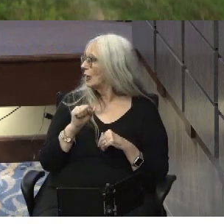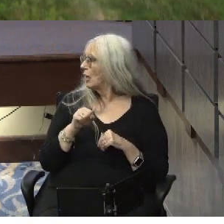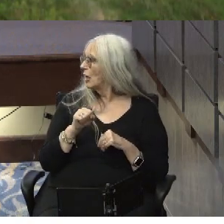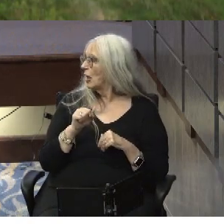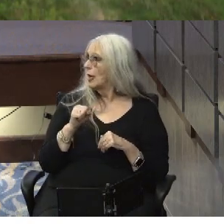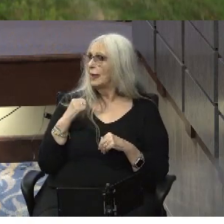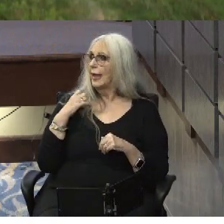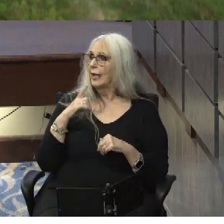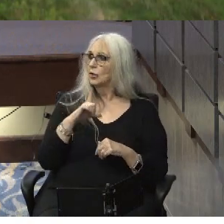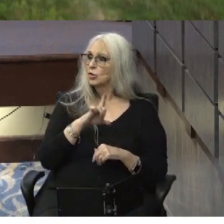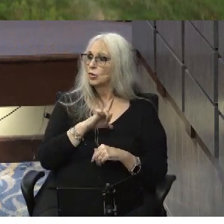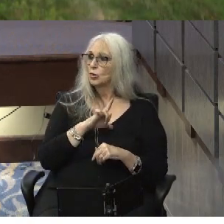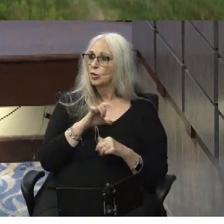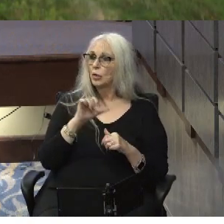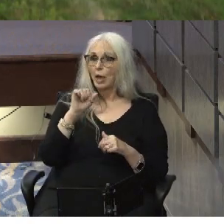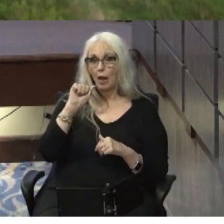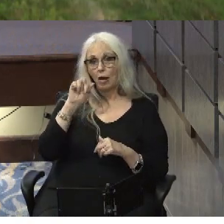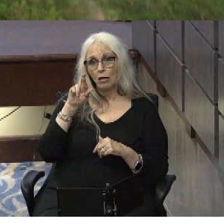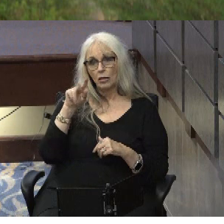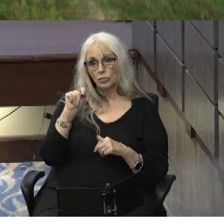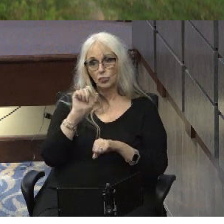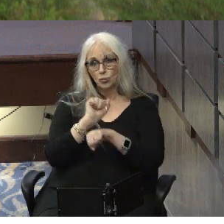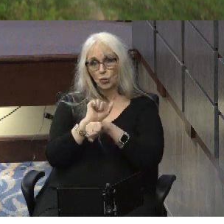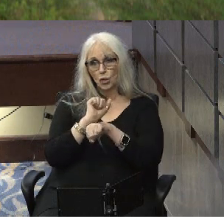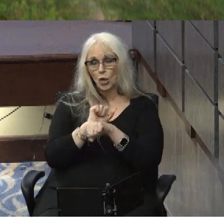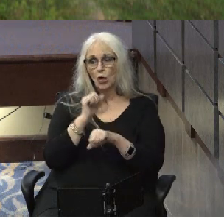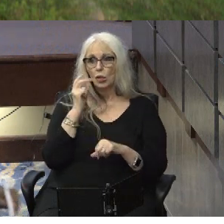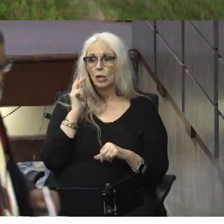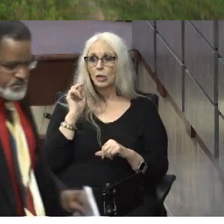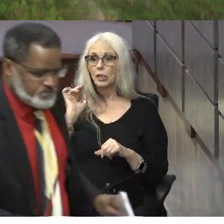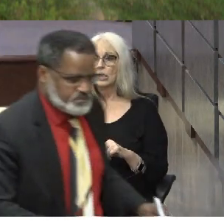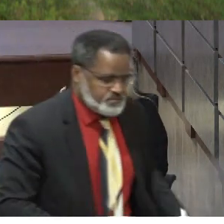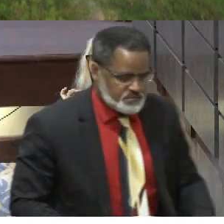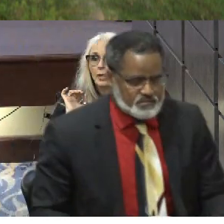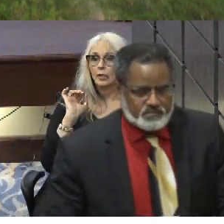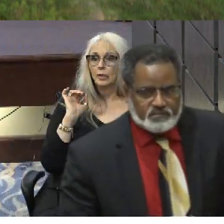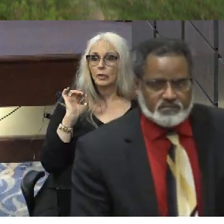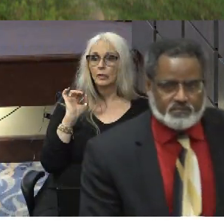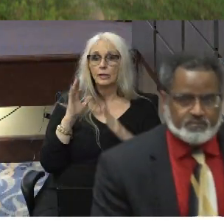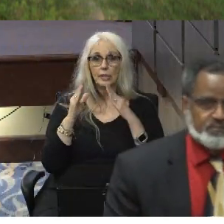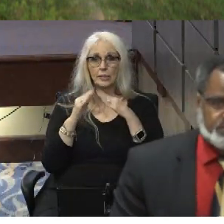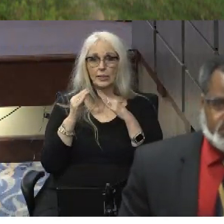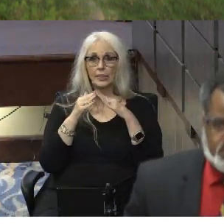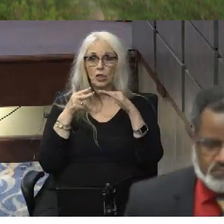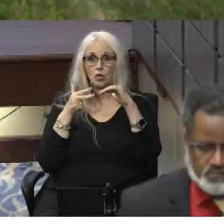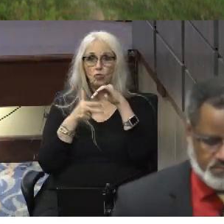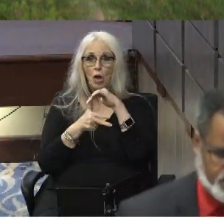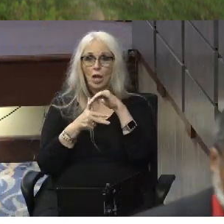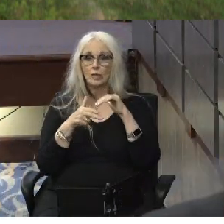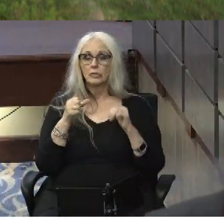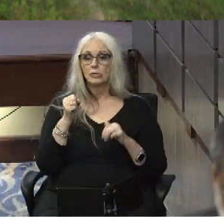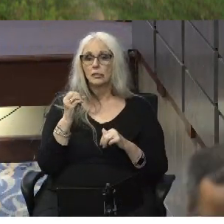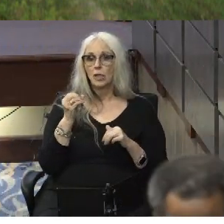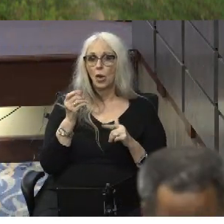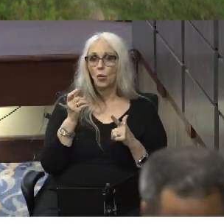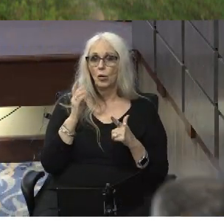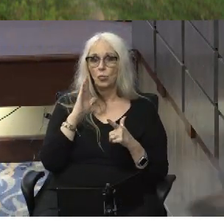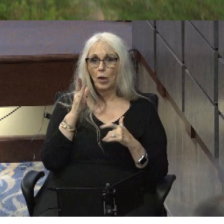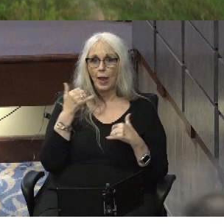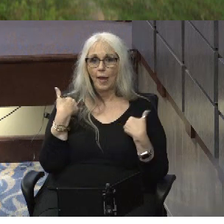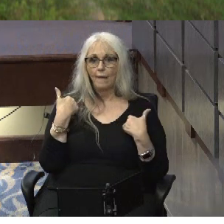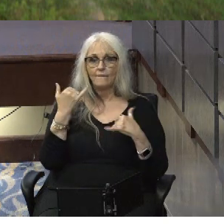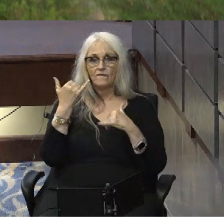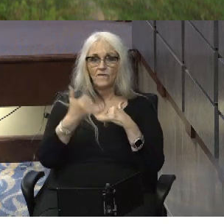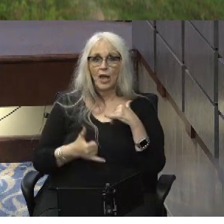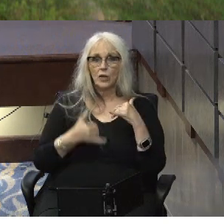Councilmember, as far as what the artwork What it looks is like, and yeah, it's the city's garage, and so we'll have the final decision